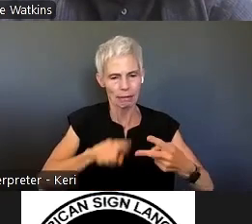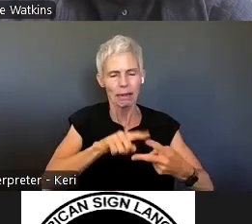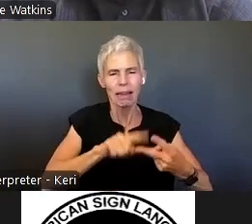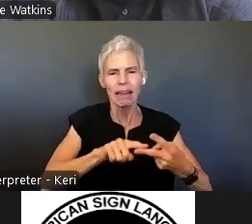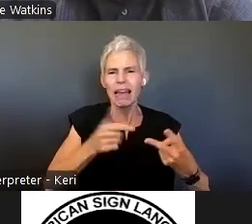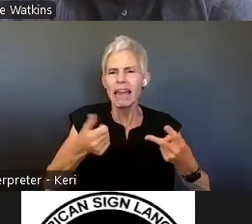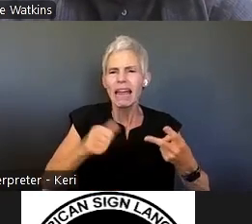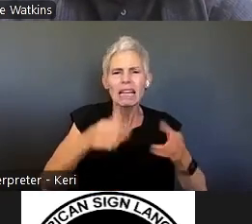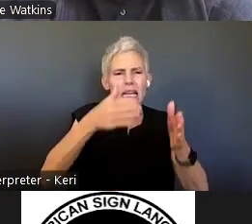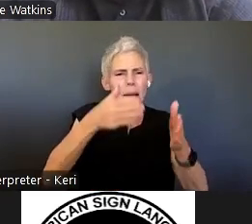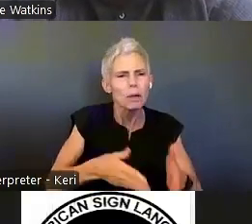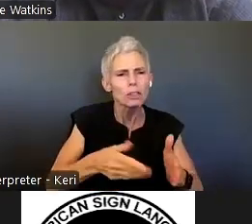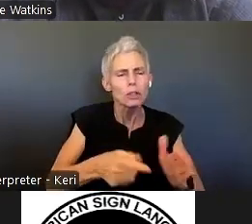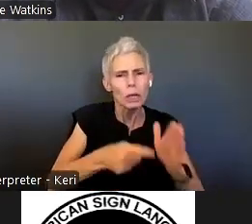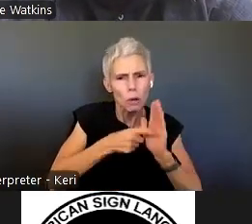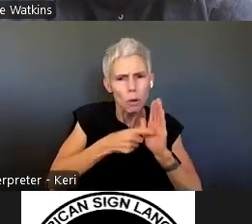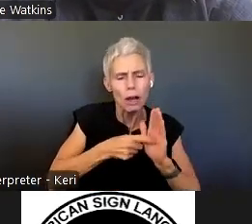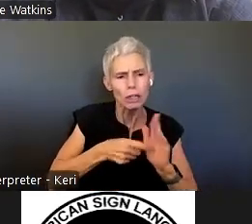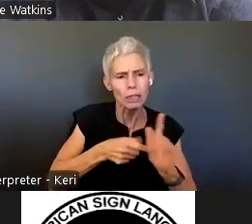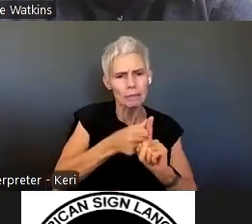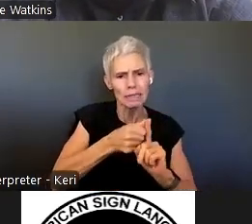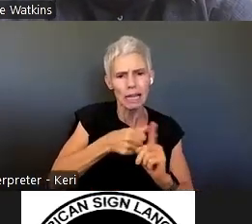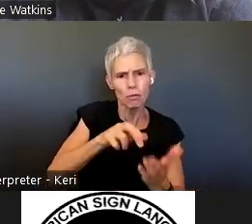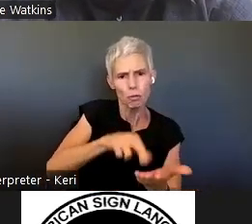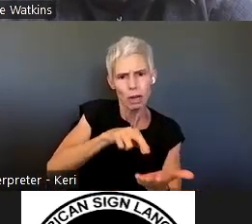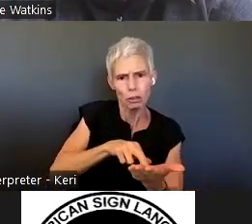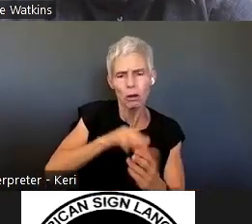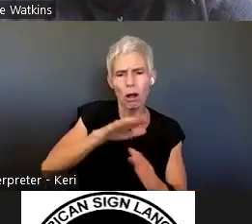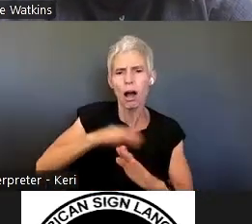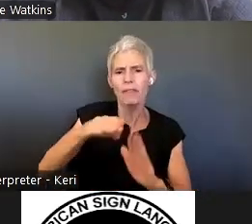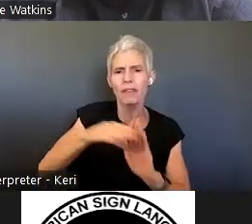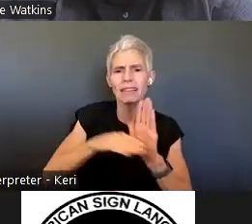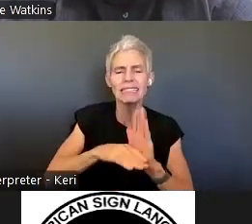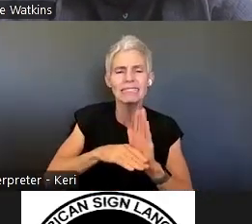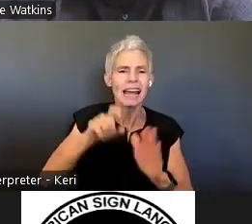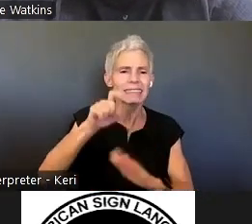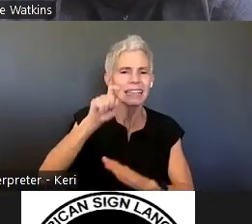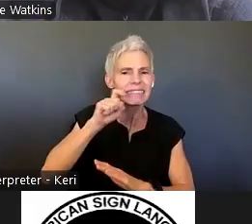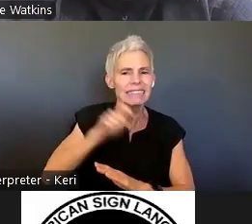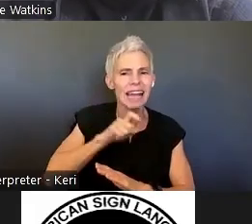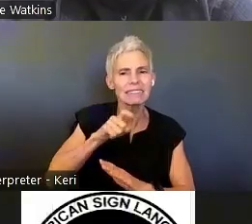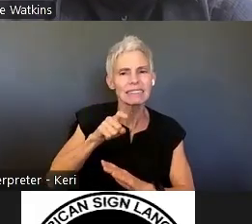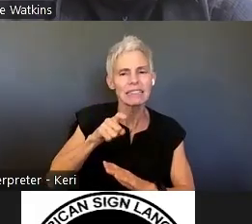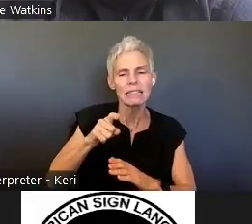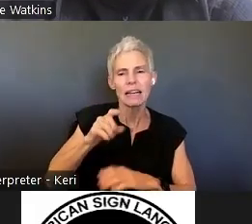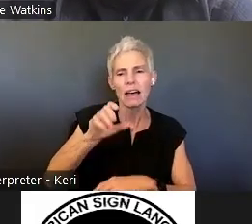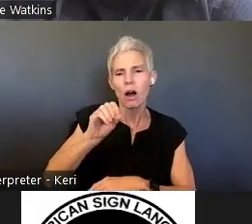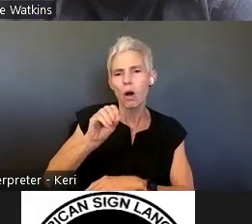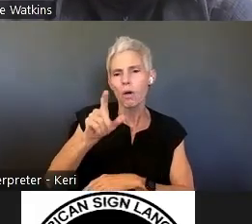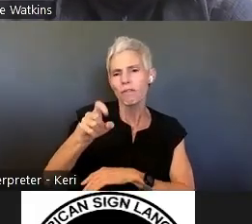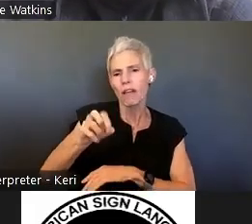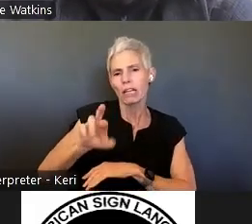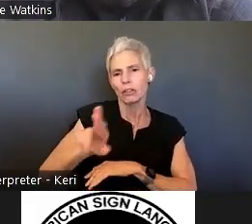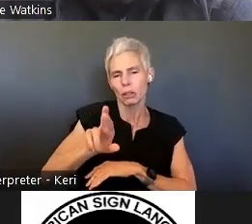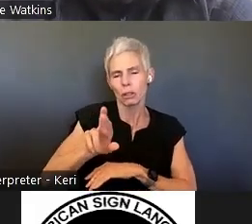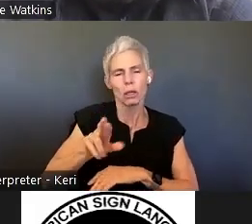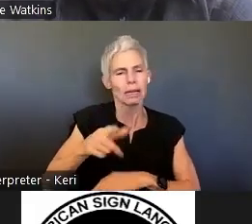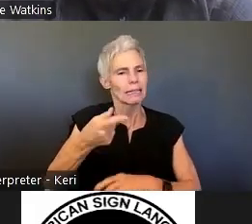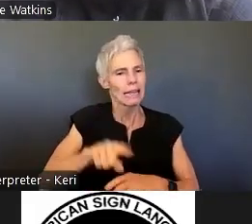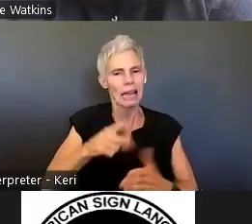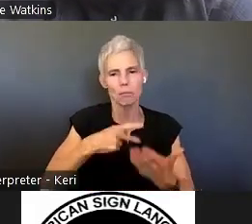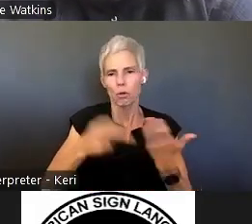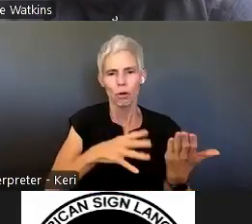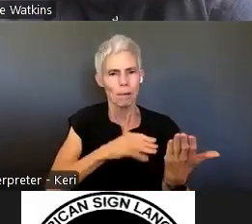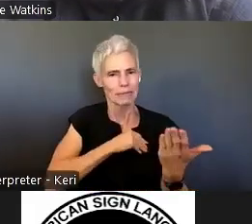person who is required to register as a sex offender would not be accepted into the program, and we cannot accept individuals who have charges of